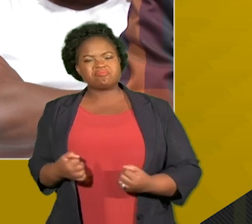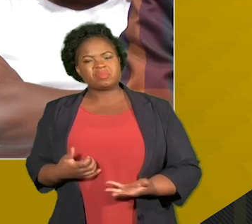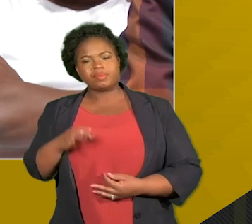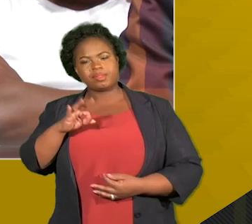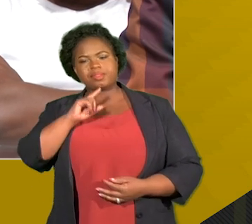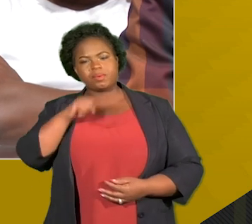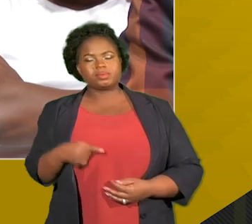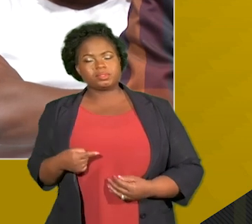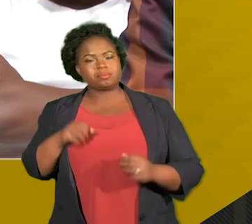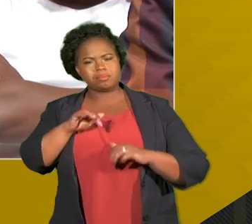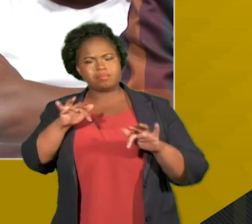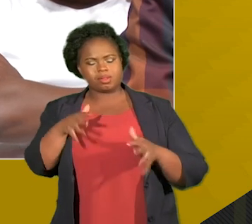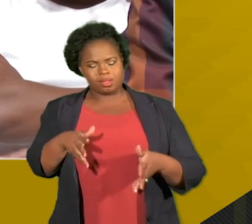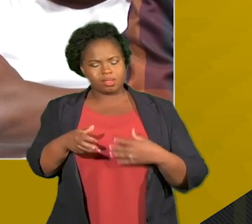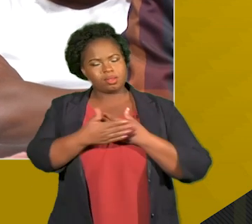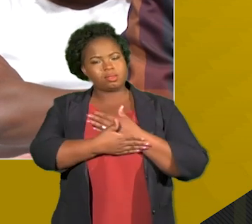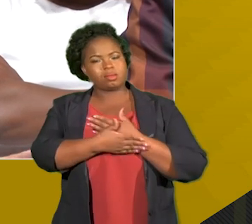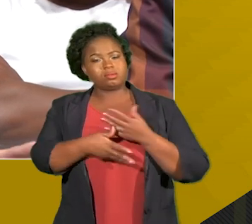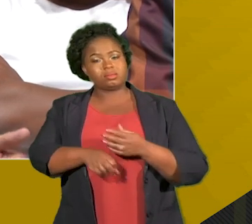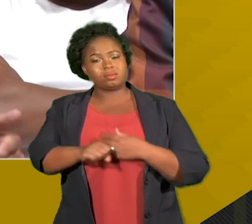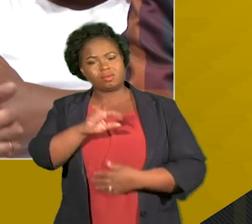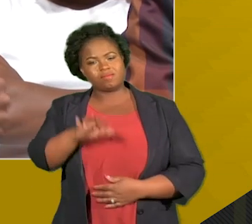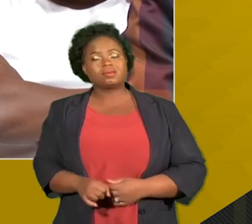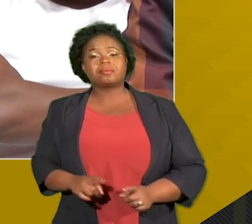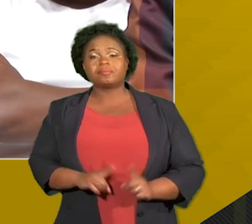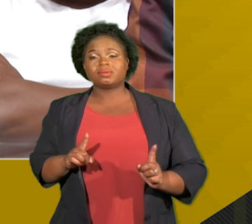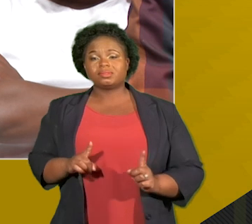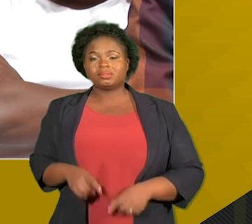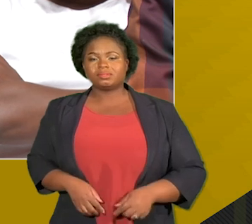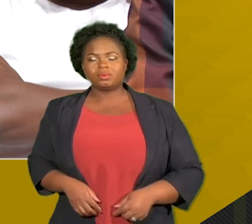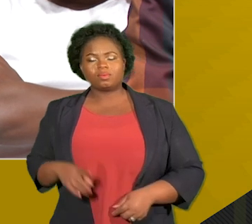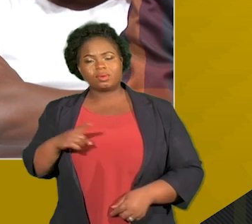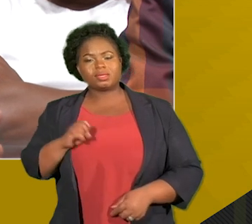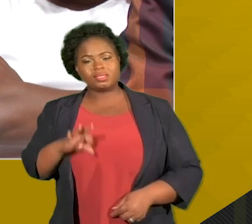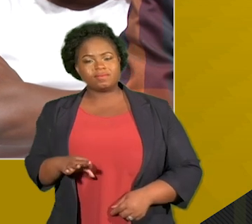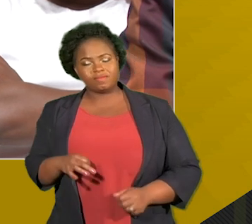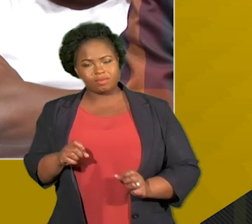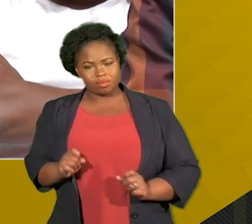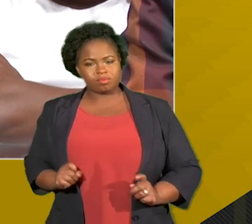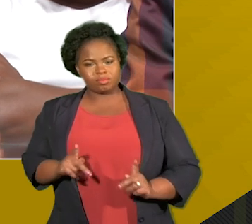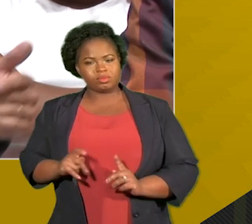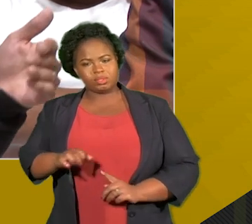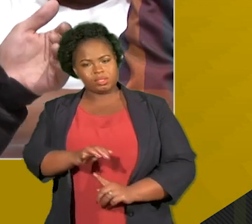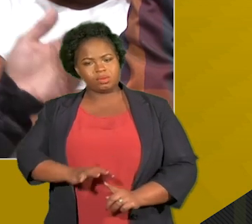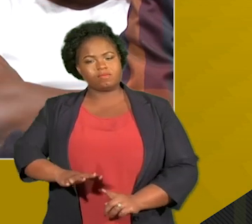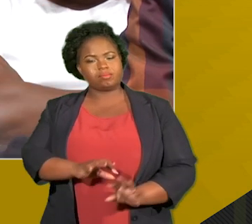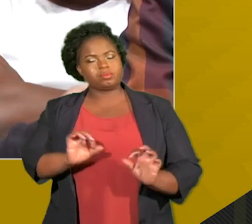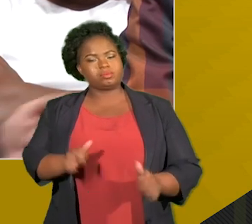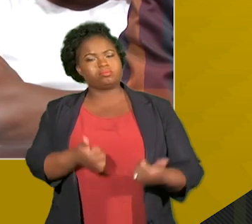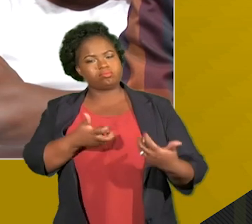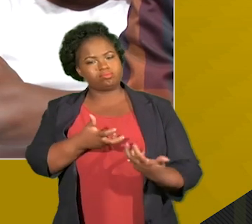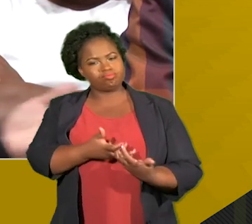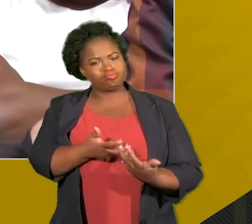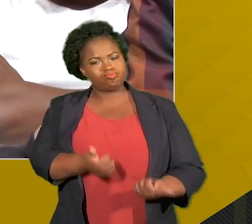people in the country. And so you know, the point is that by creating a conducive environment where you